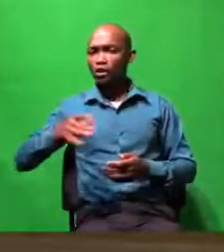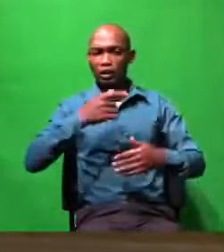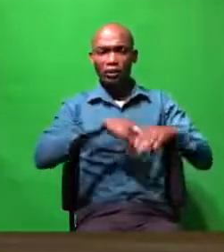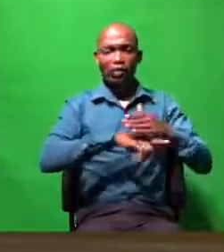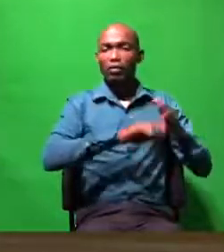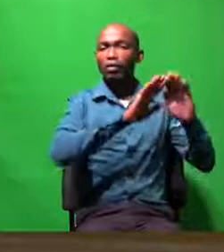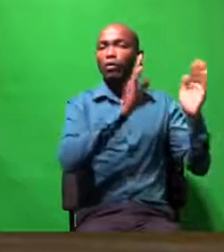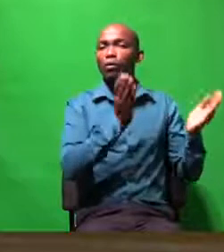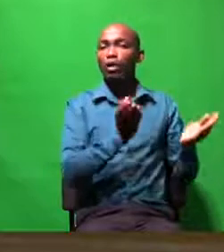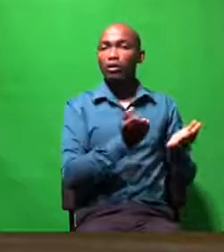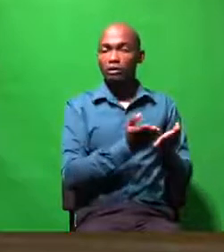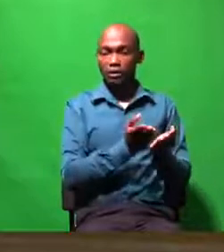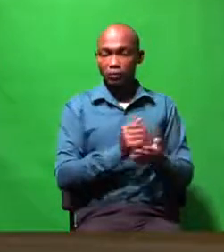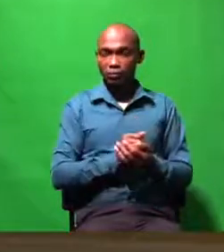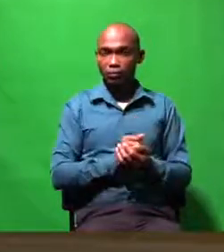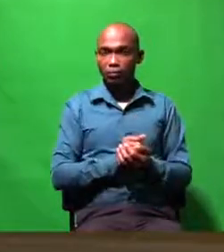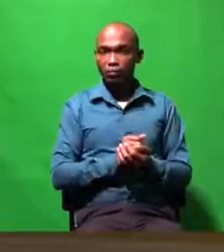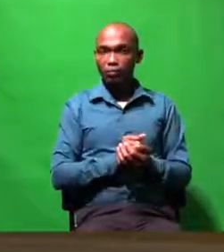My students,